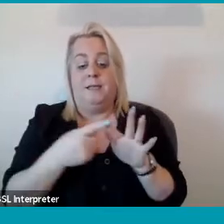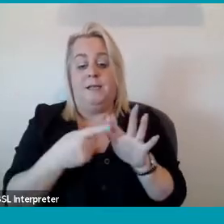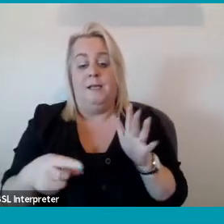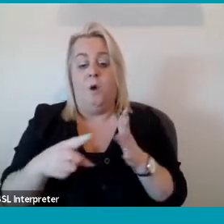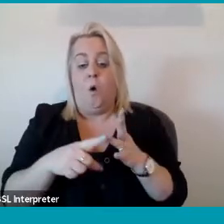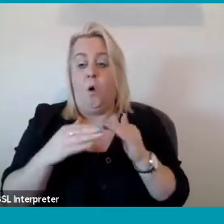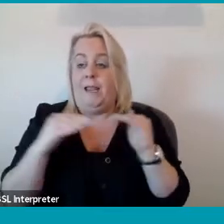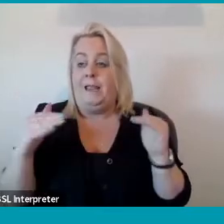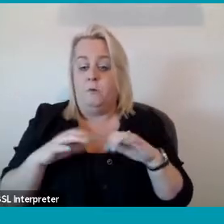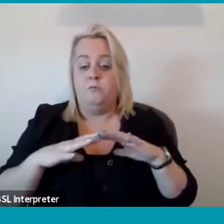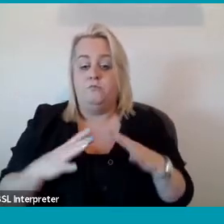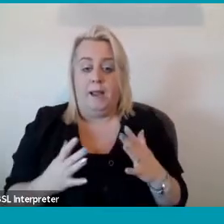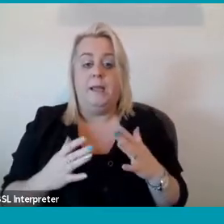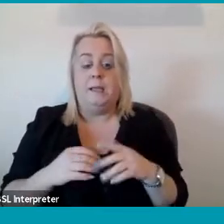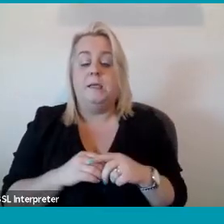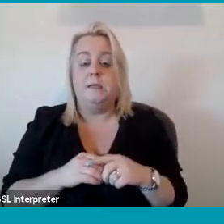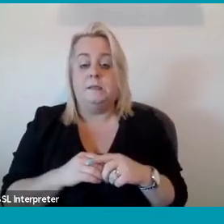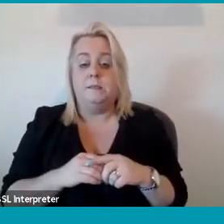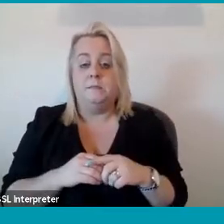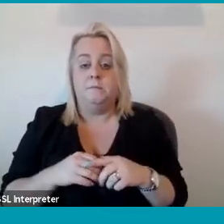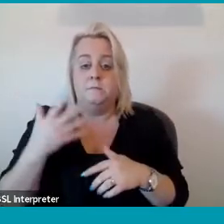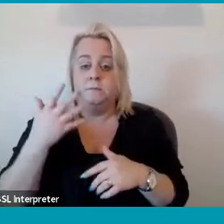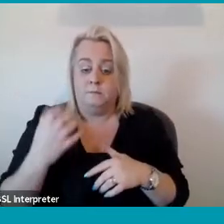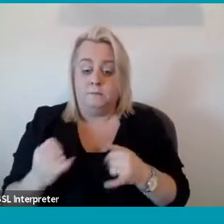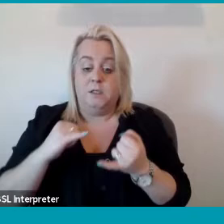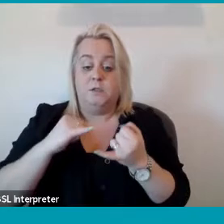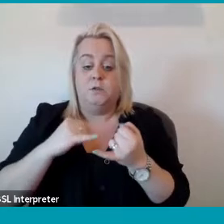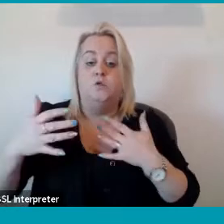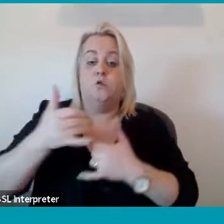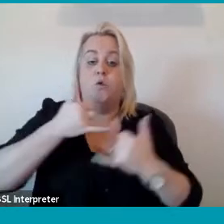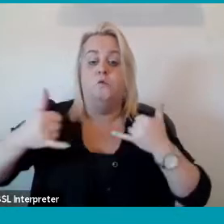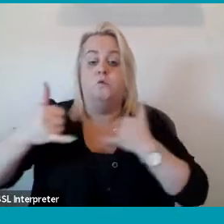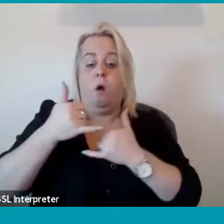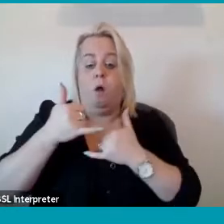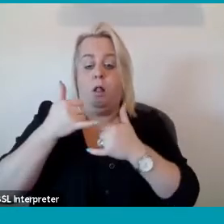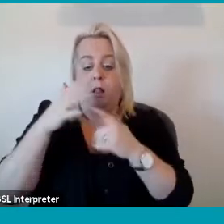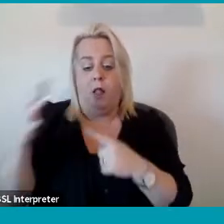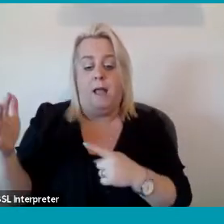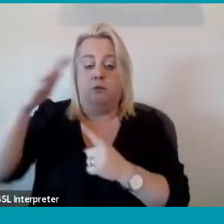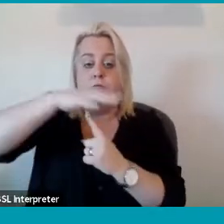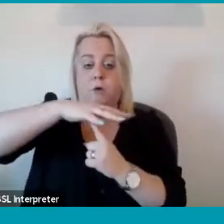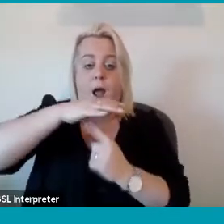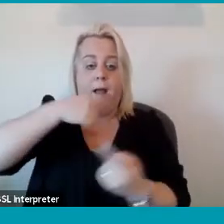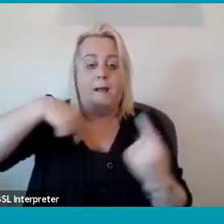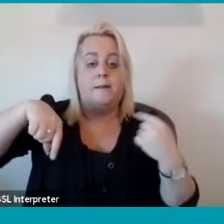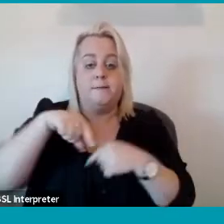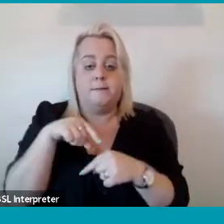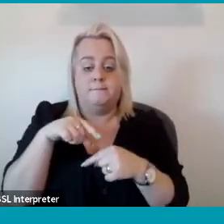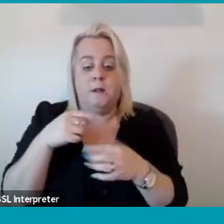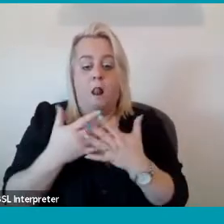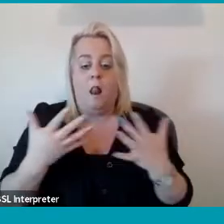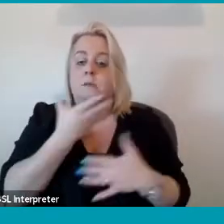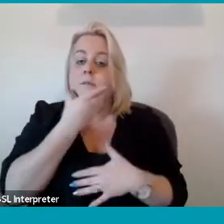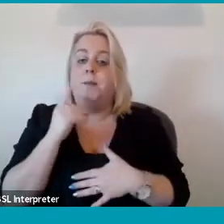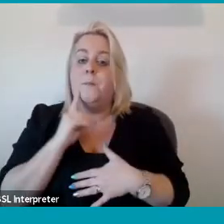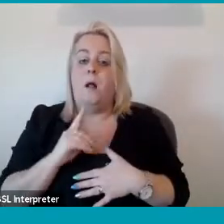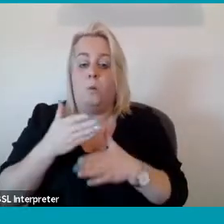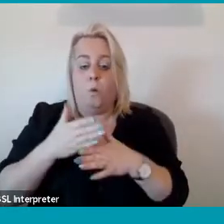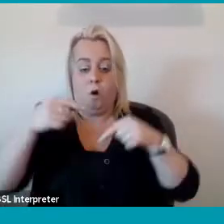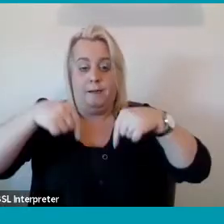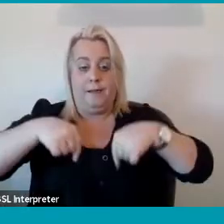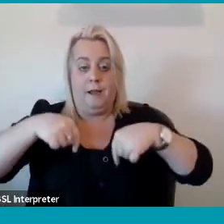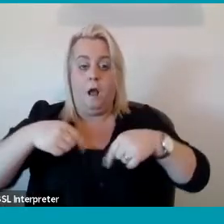and we are a social enterprise, and we are run by and for disabled people. So everybody who works at Evenbreak